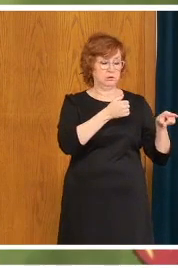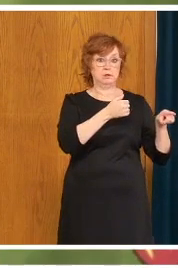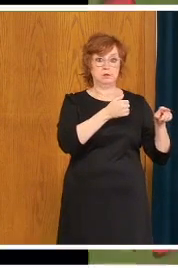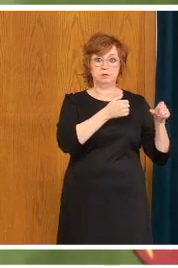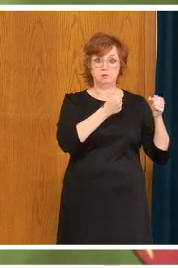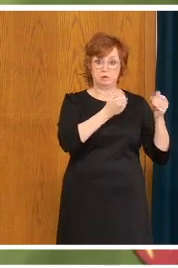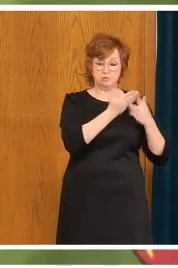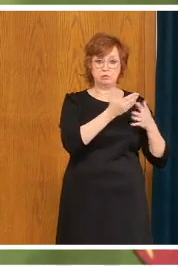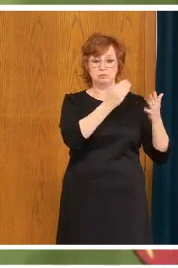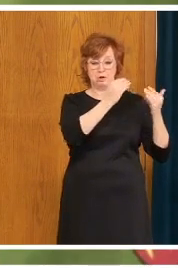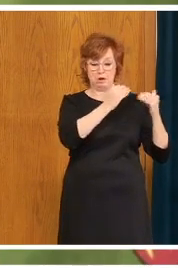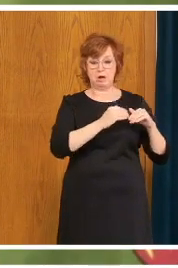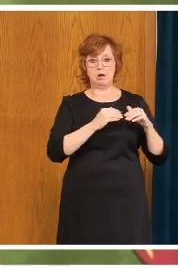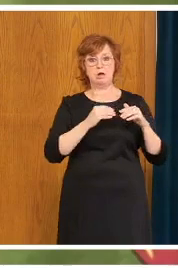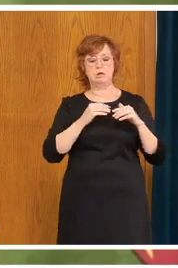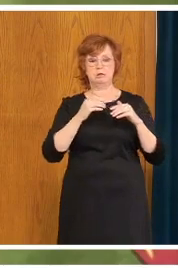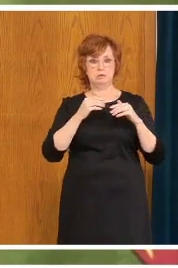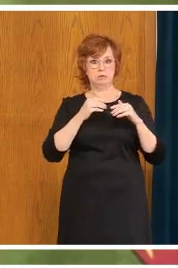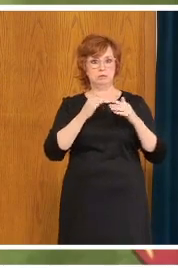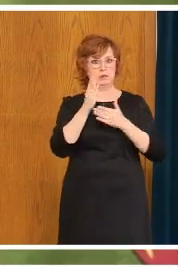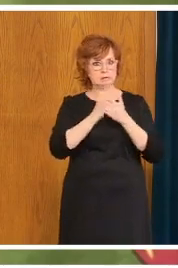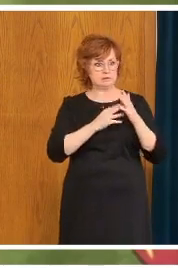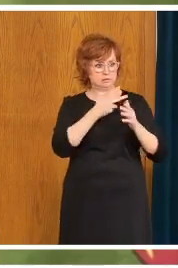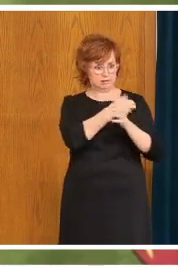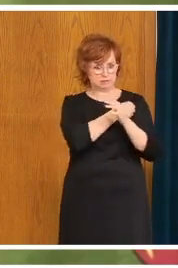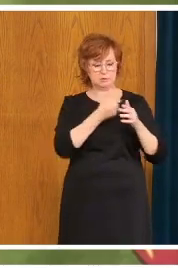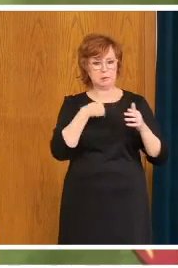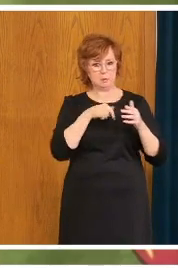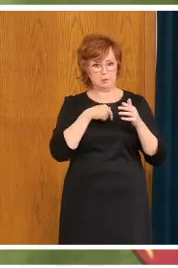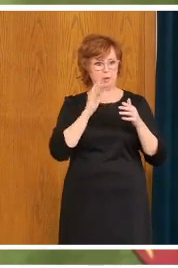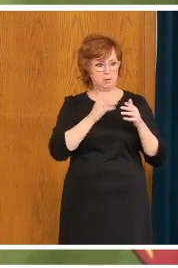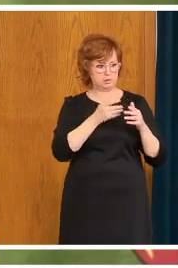the specific areas that we announced yesterday.